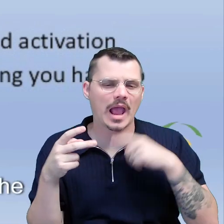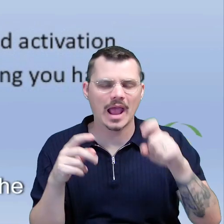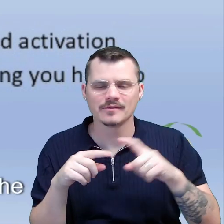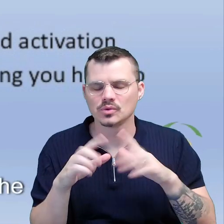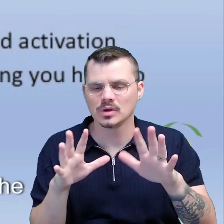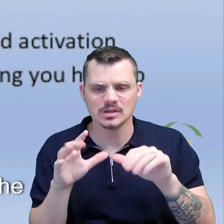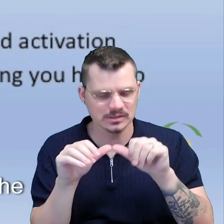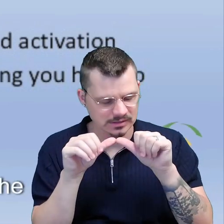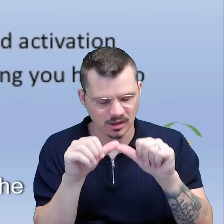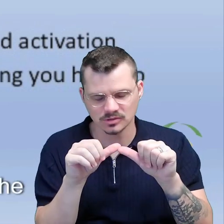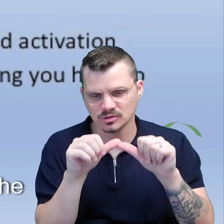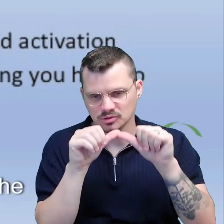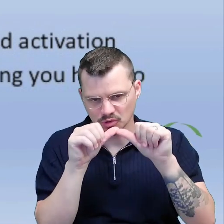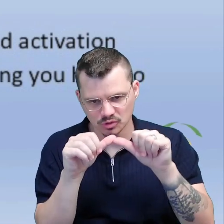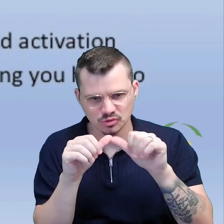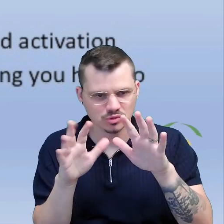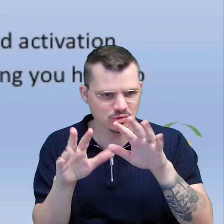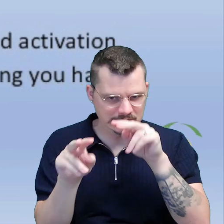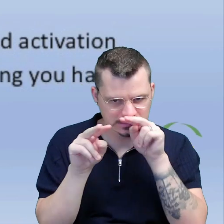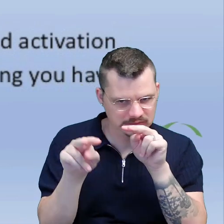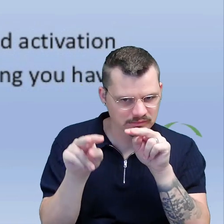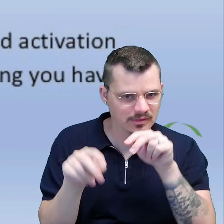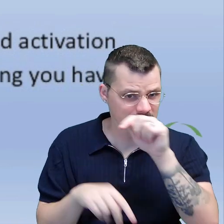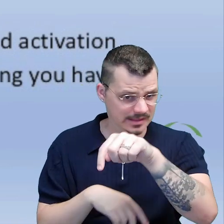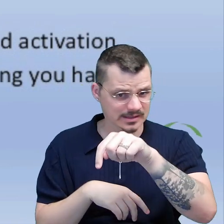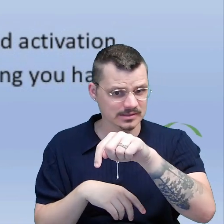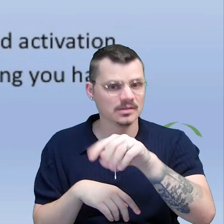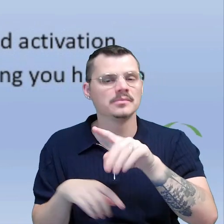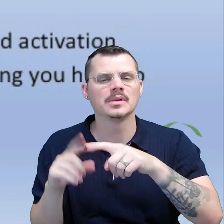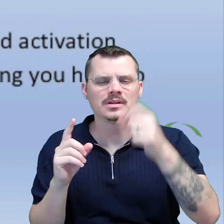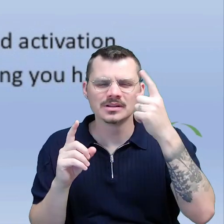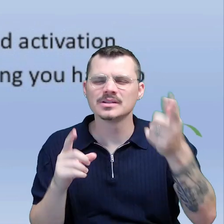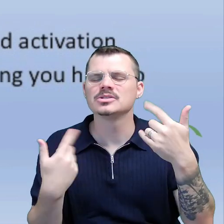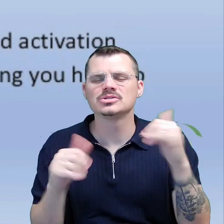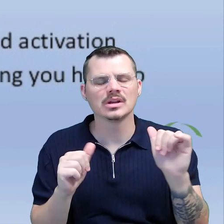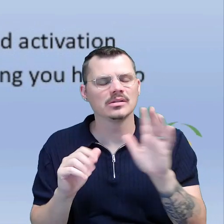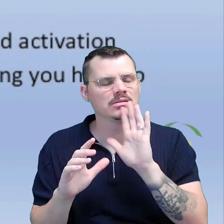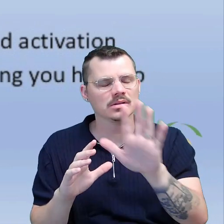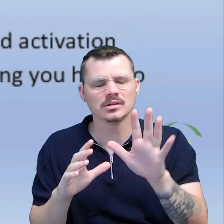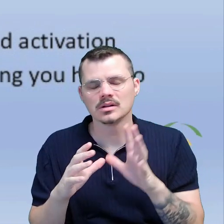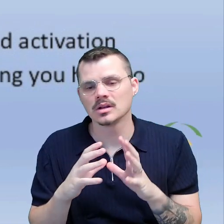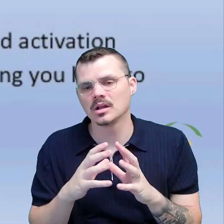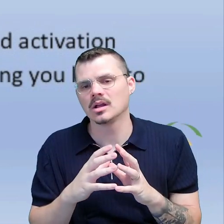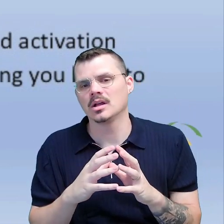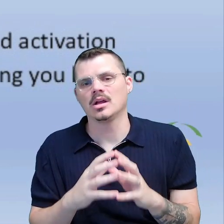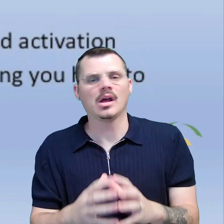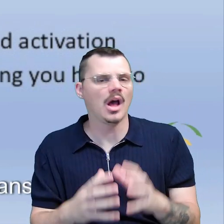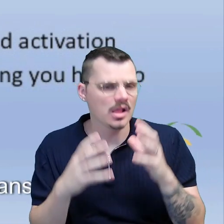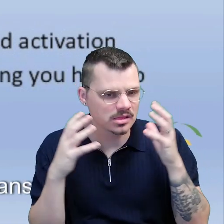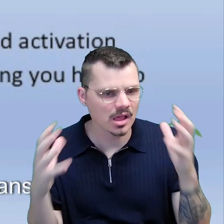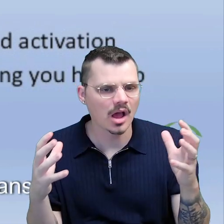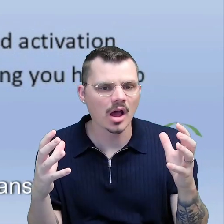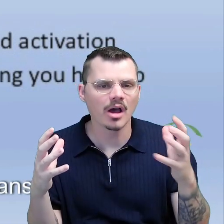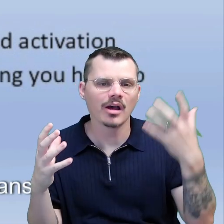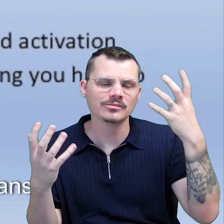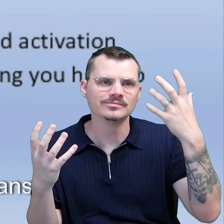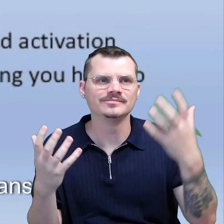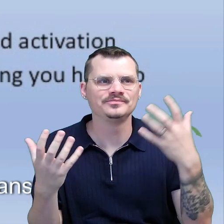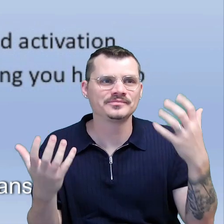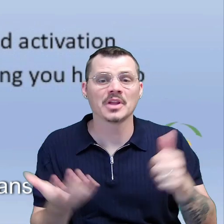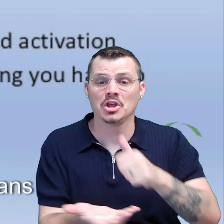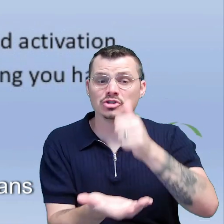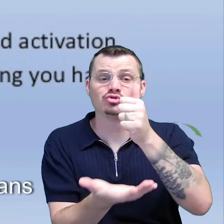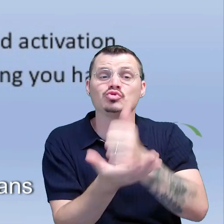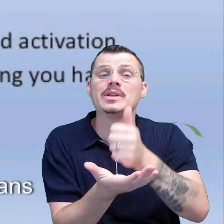to constantly be on the alert for this, there's still an awful lot of so-called